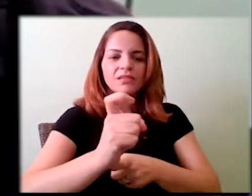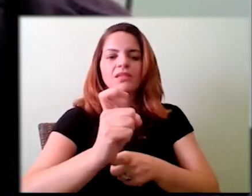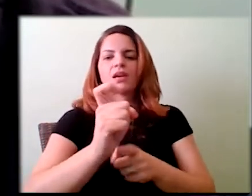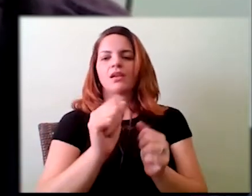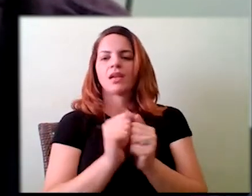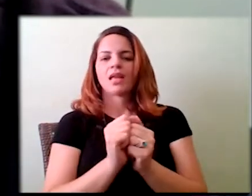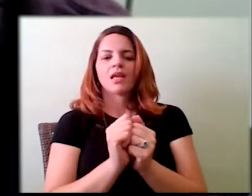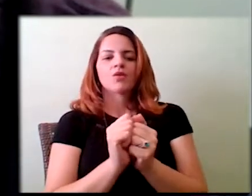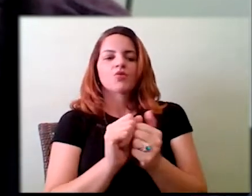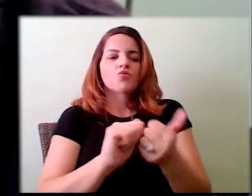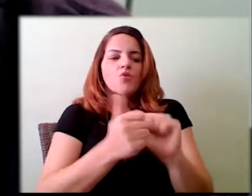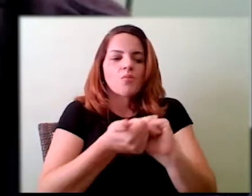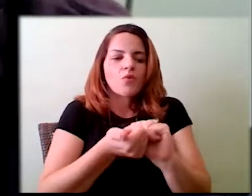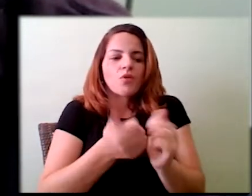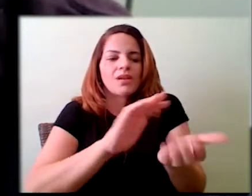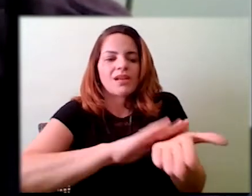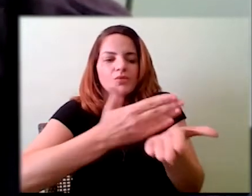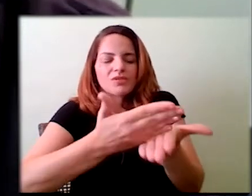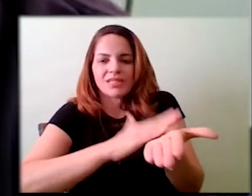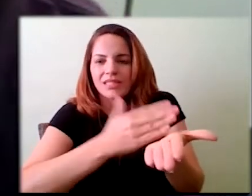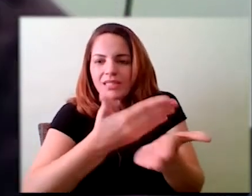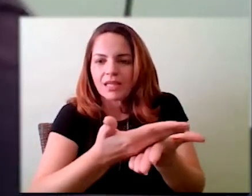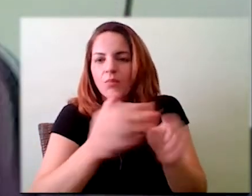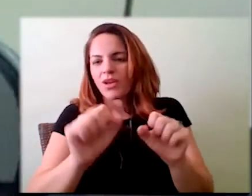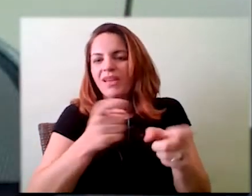global migration experience.